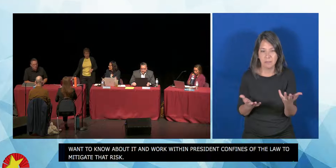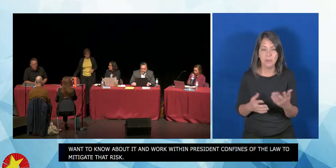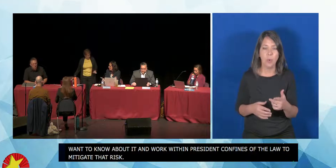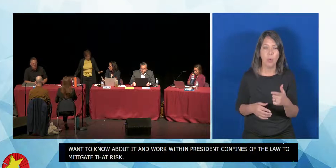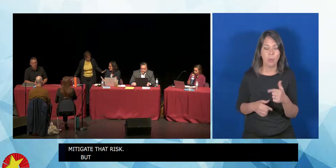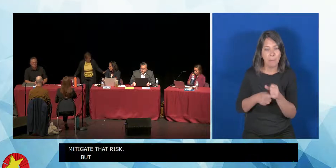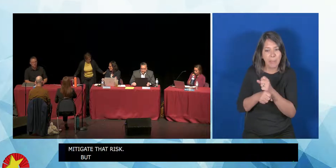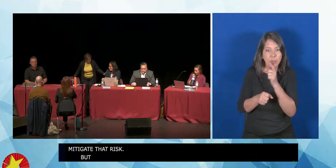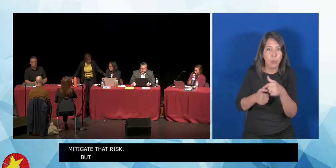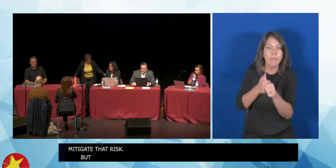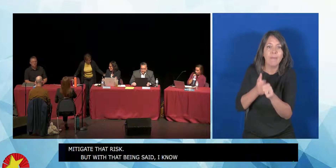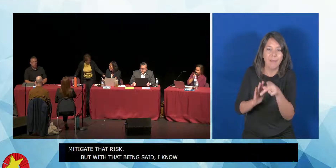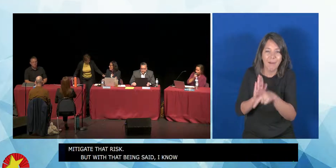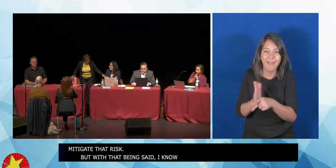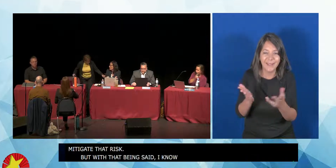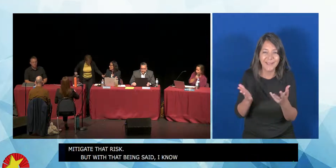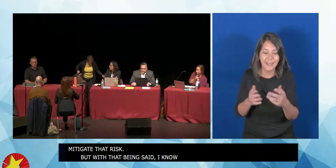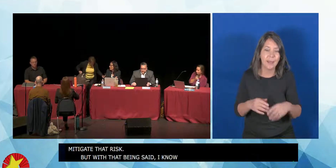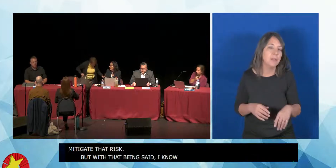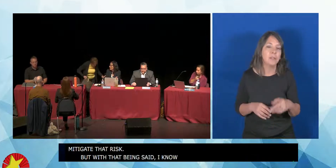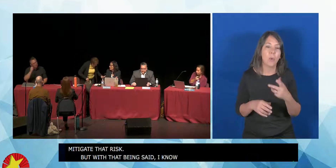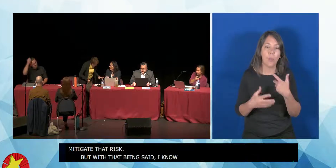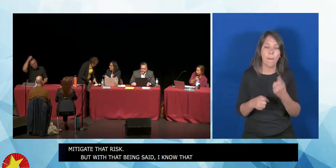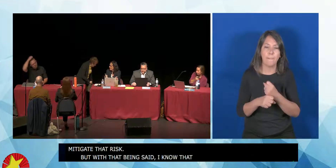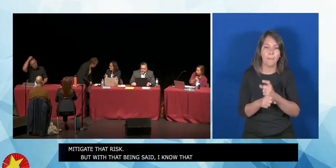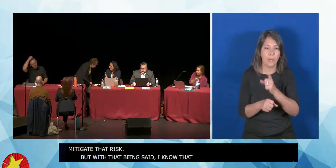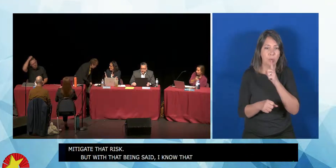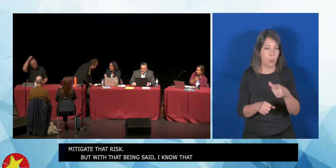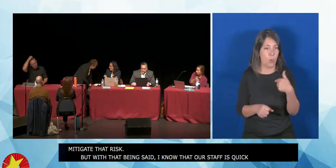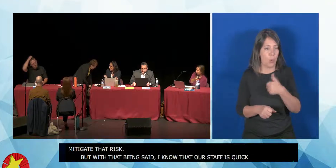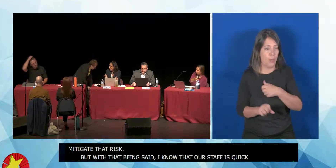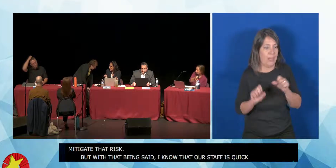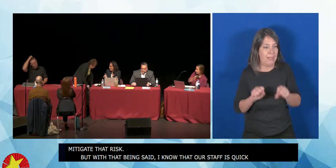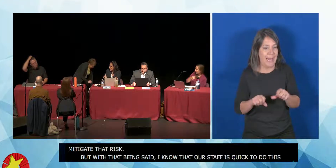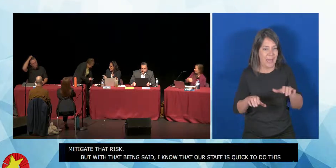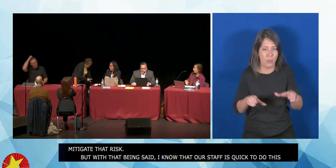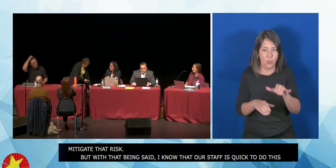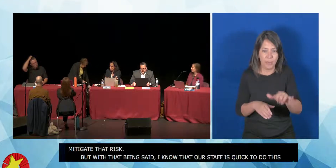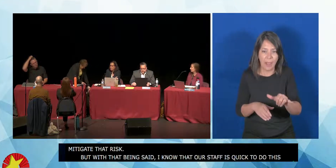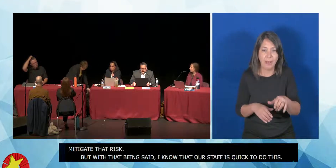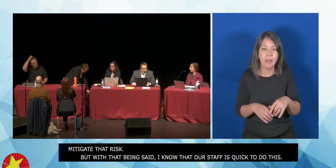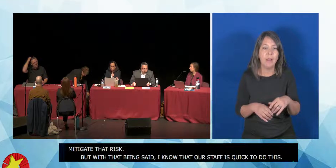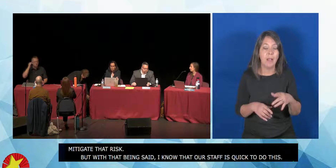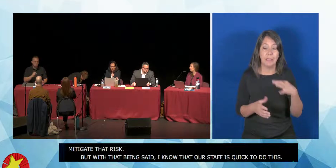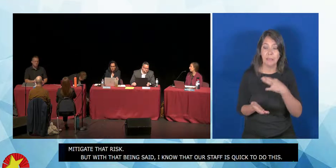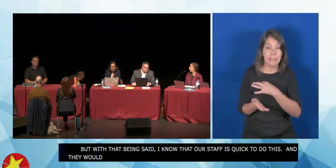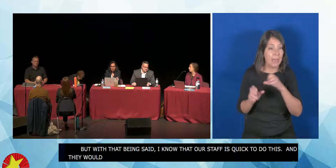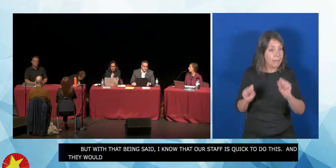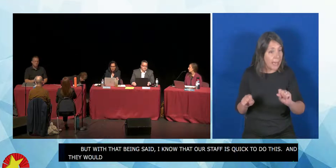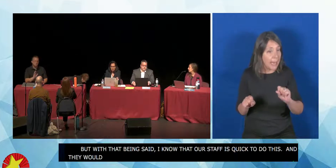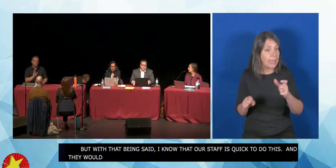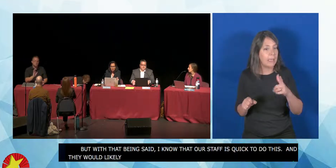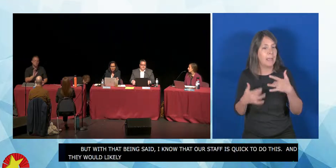our staff is equipped to do that, and they likely don't need our intervention.